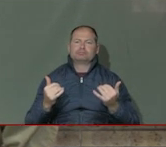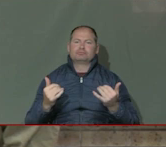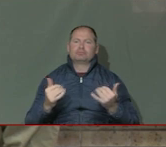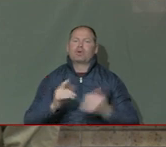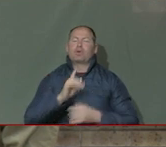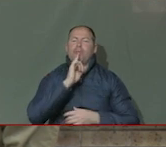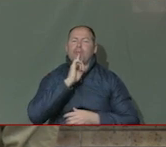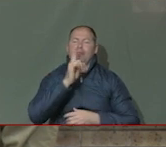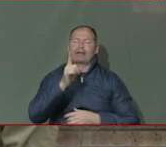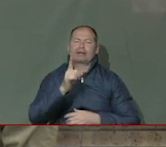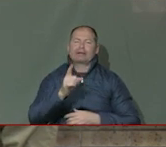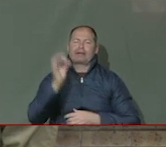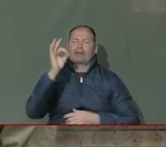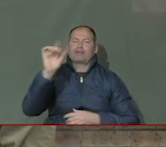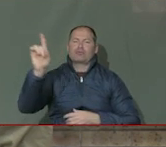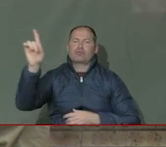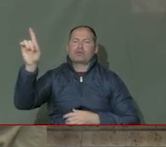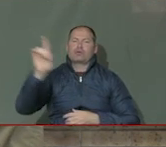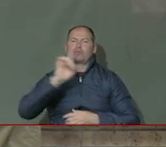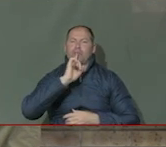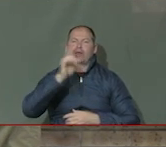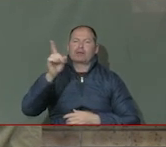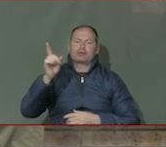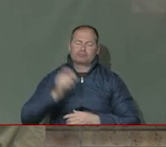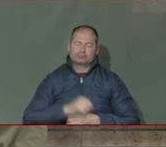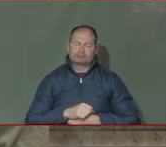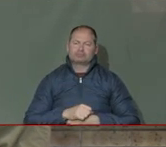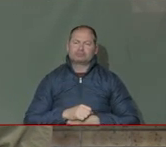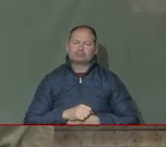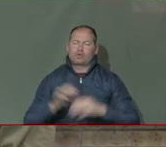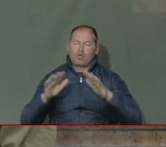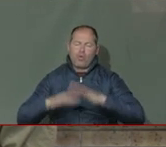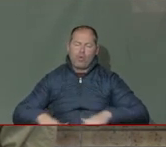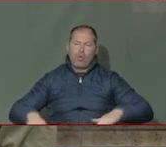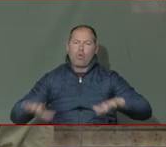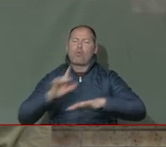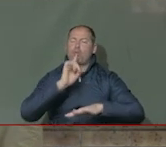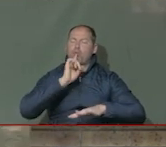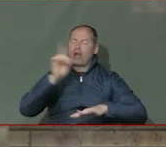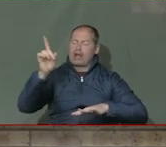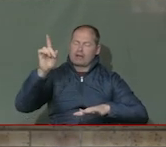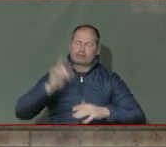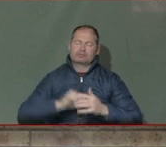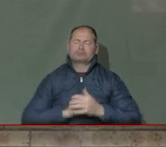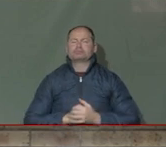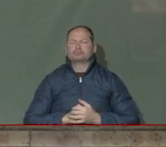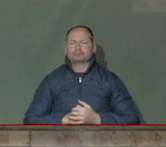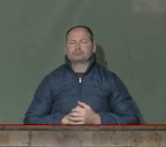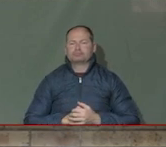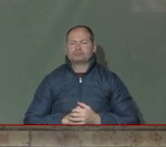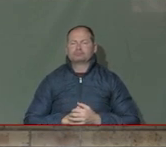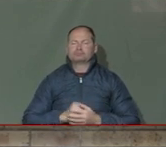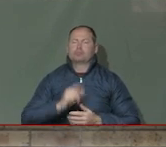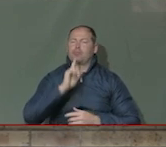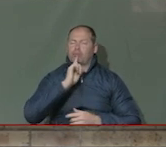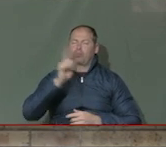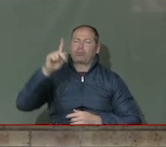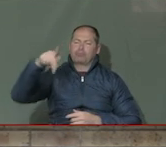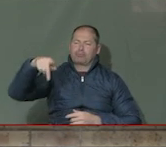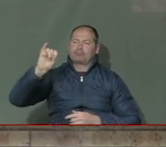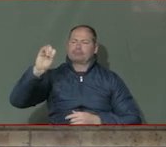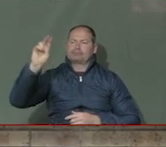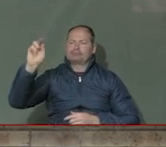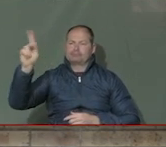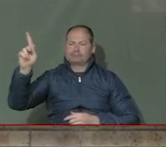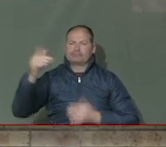here in the F1, RW. All of them will be pink because you just use capital